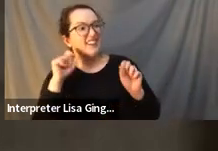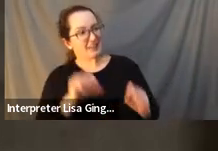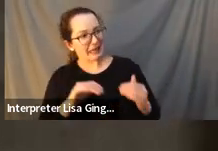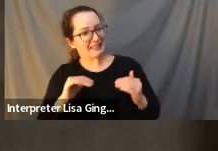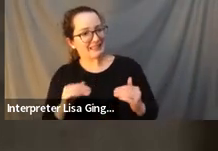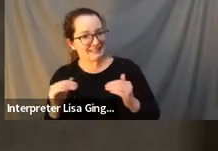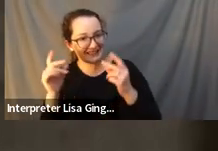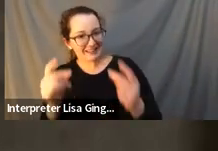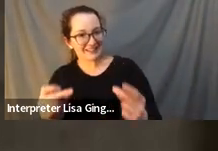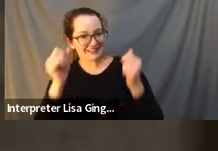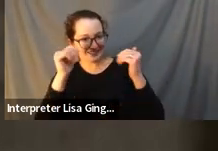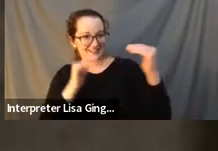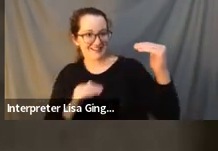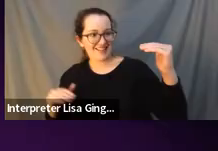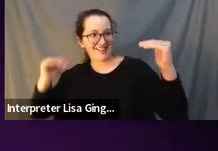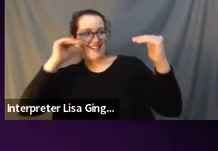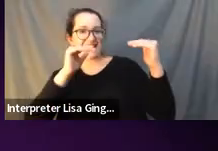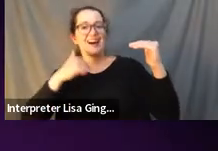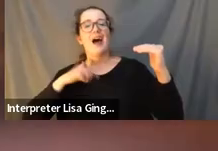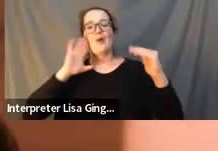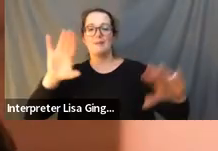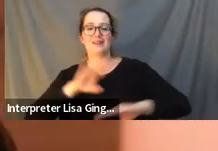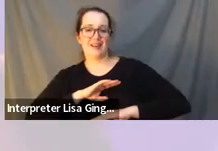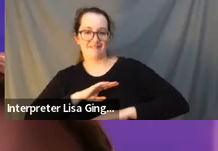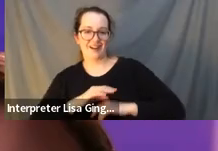immediately, then I'll be satisfied.